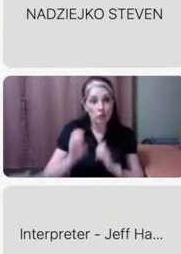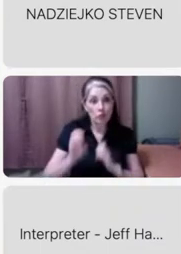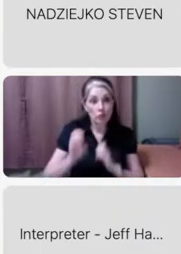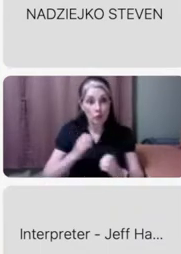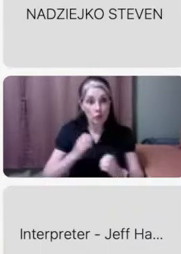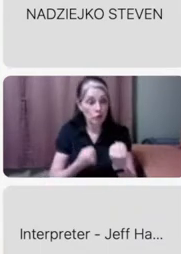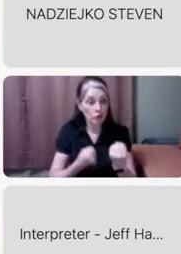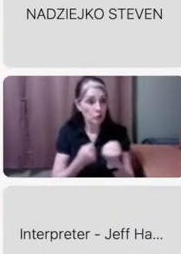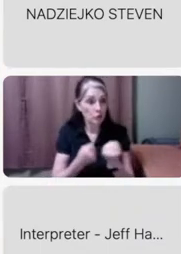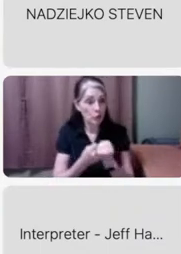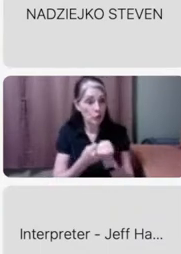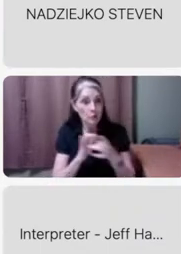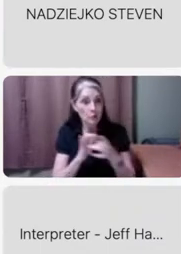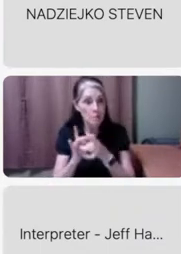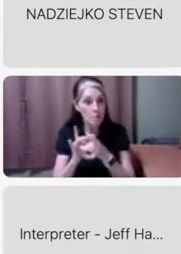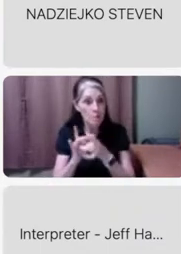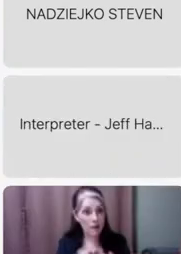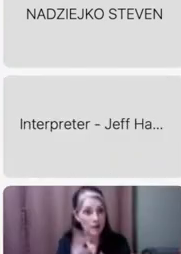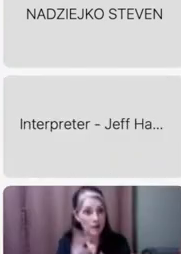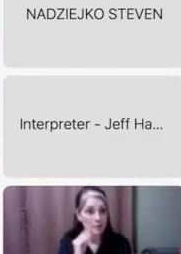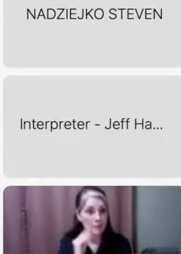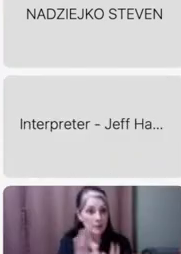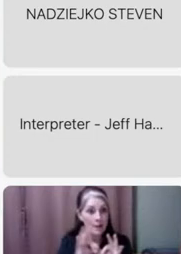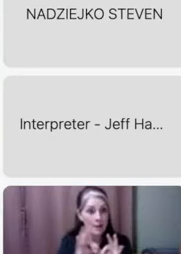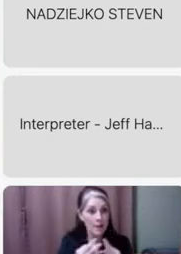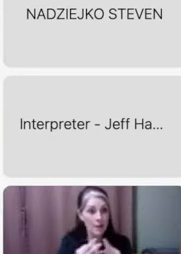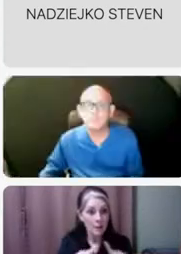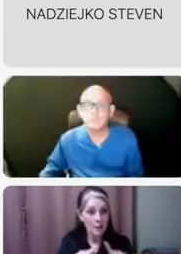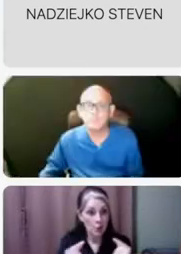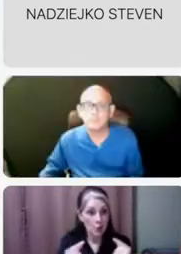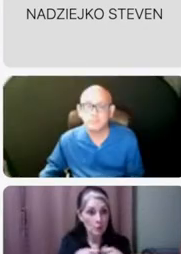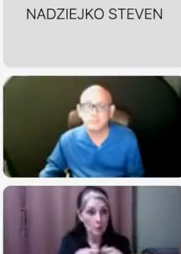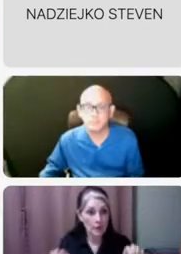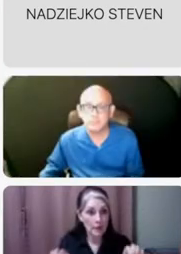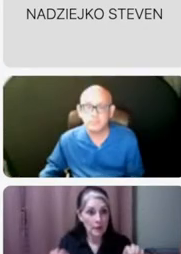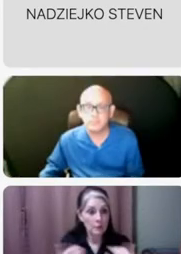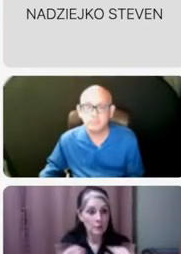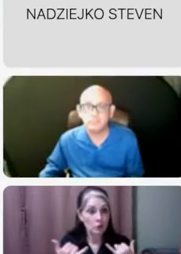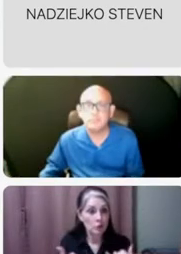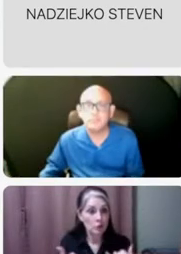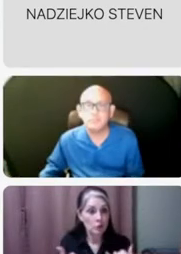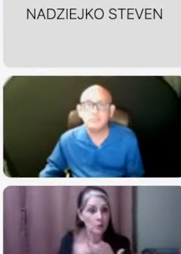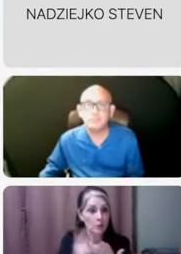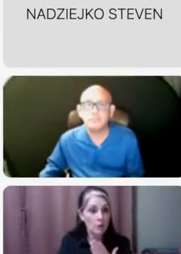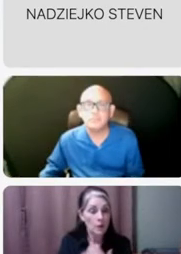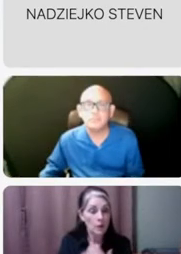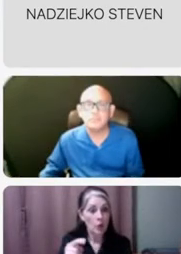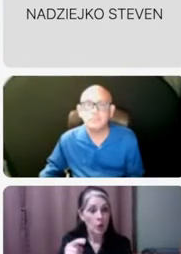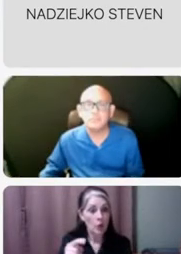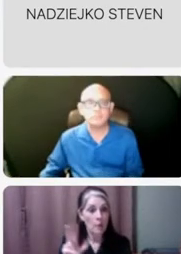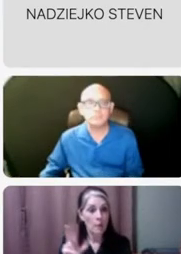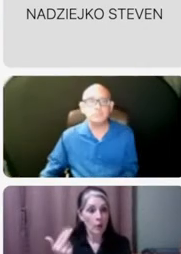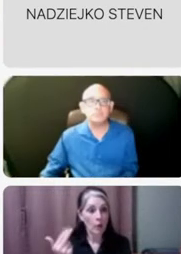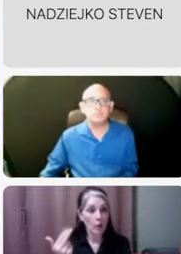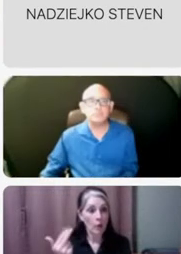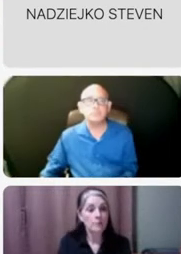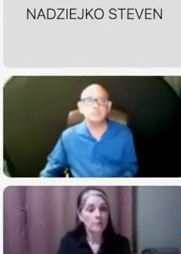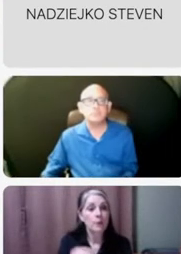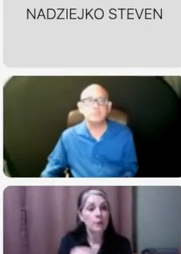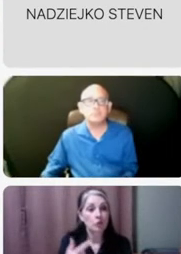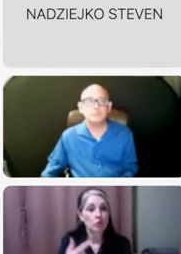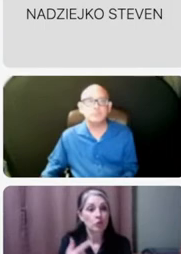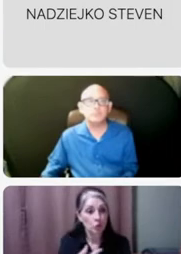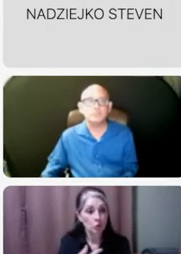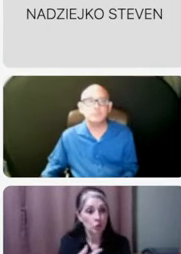family groups and activities during the days program on november 13th our gths key club leaders took a bus full of